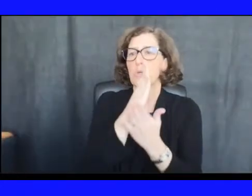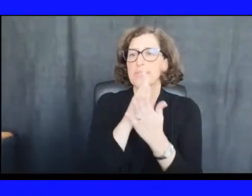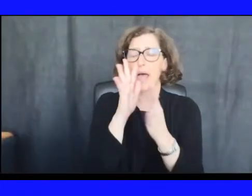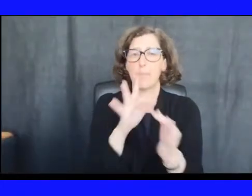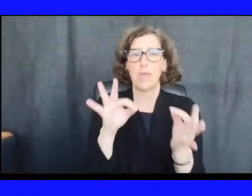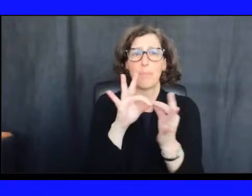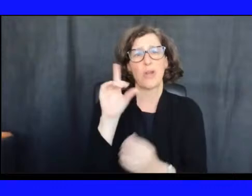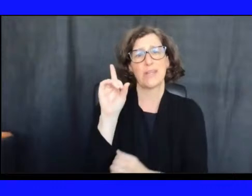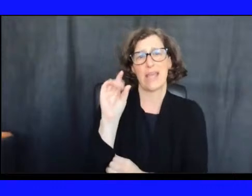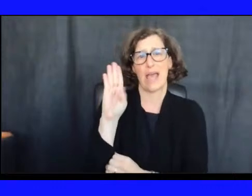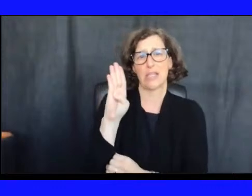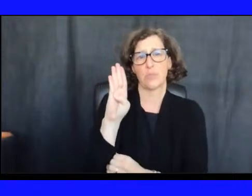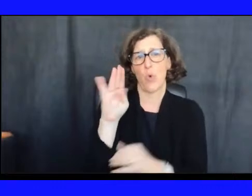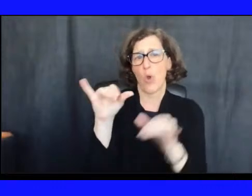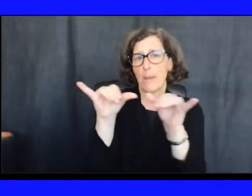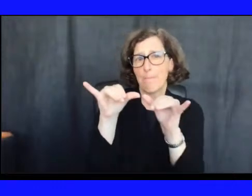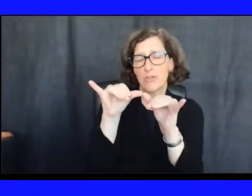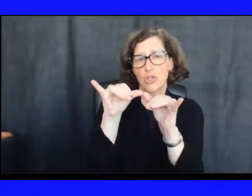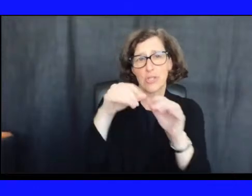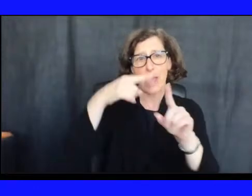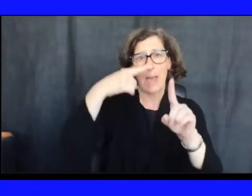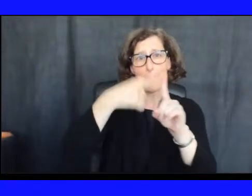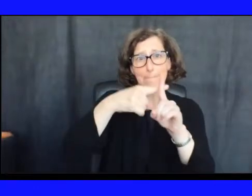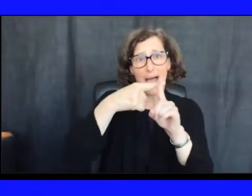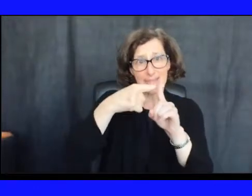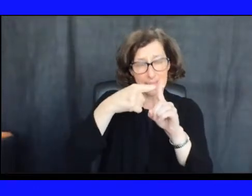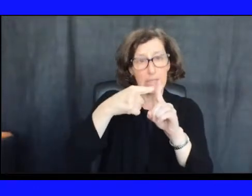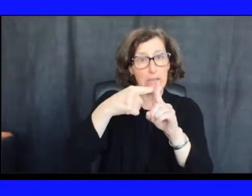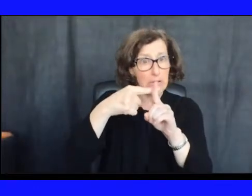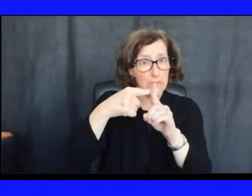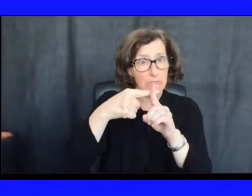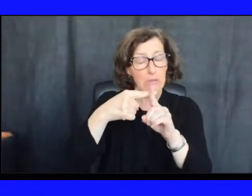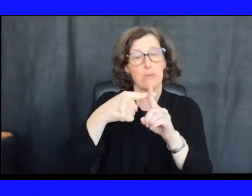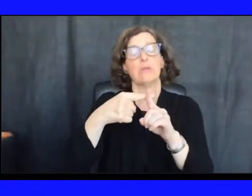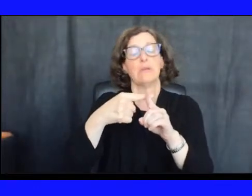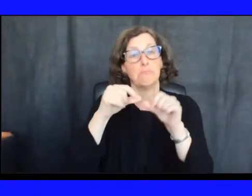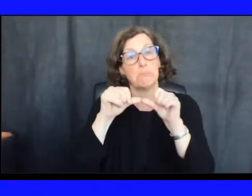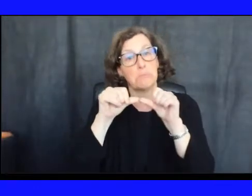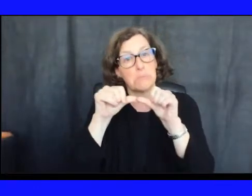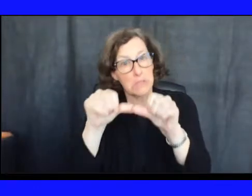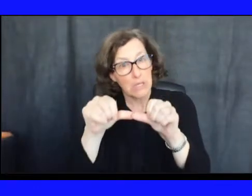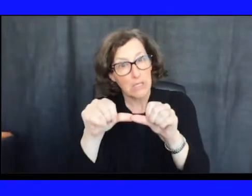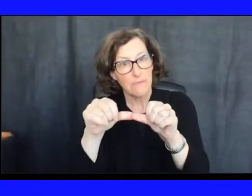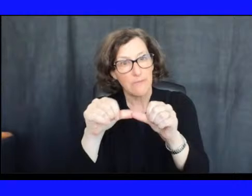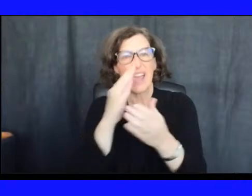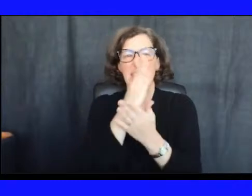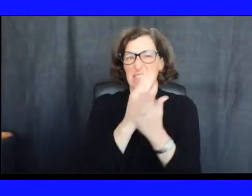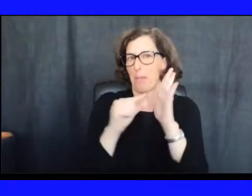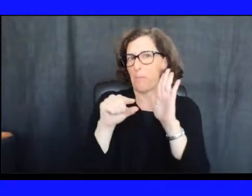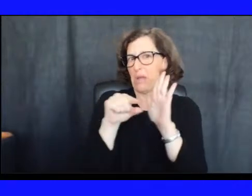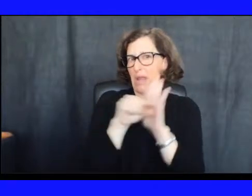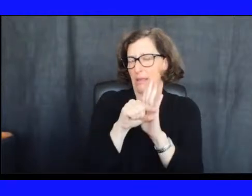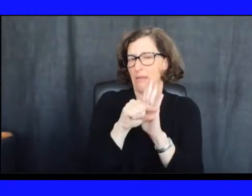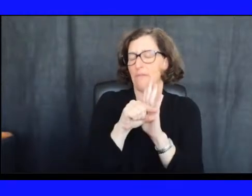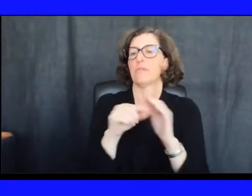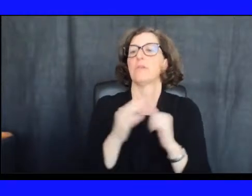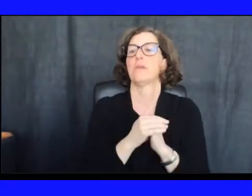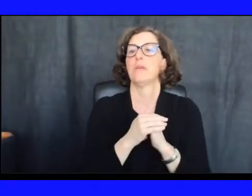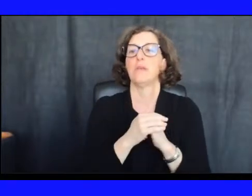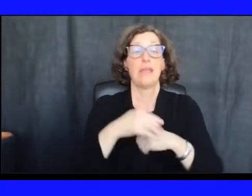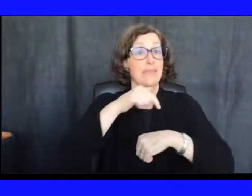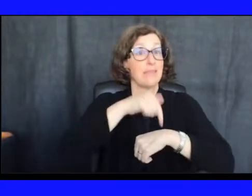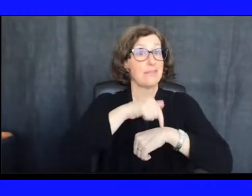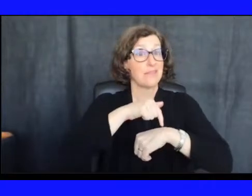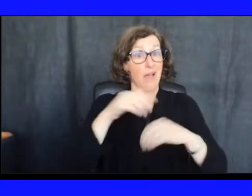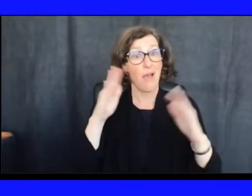of 2021. So just going back in our memories, this is pre-Omicron. There was the rise